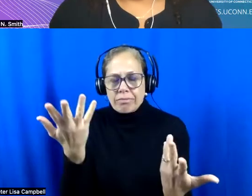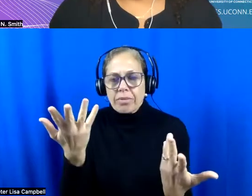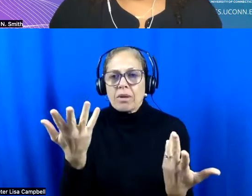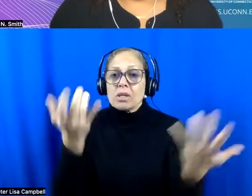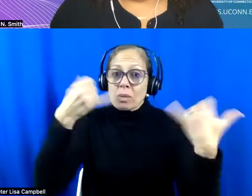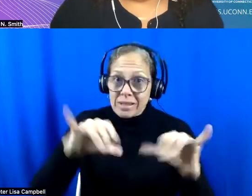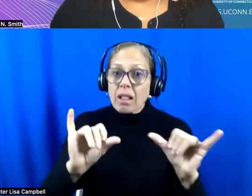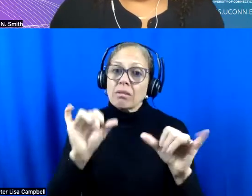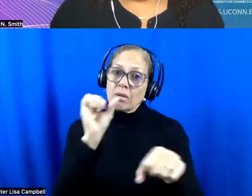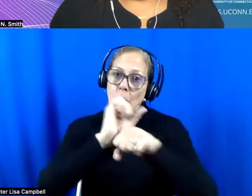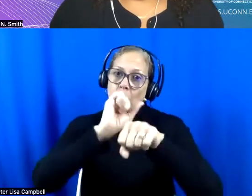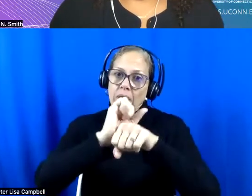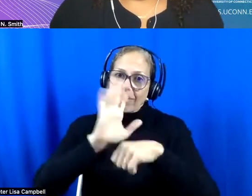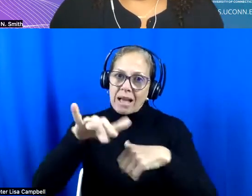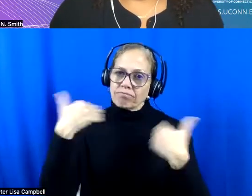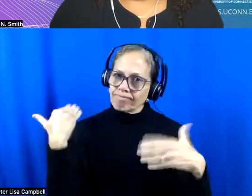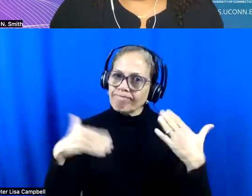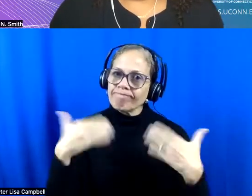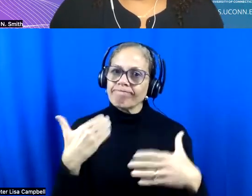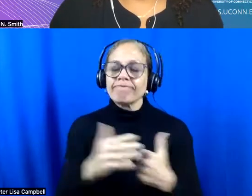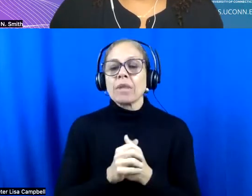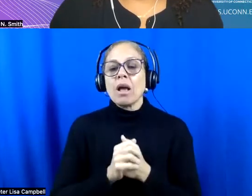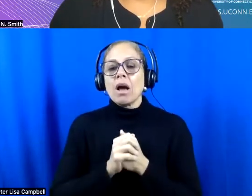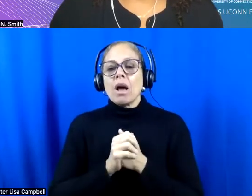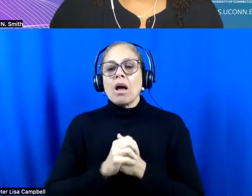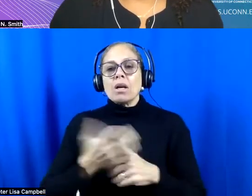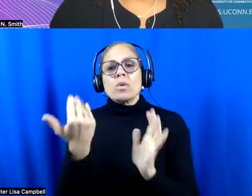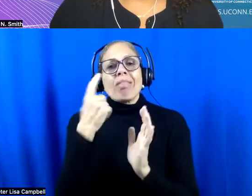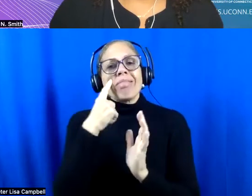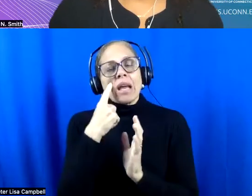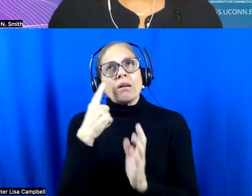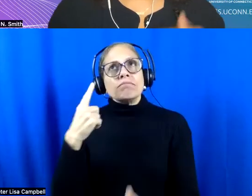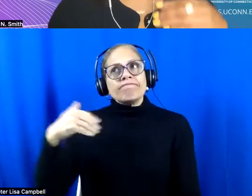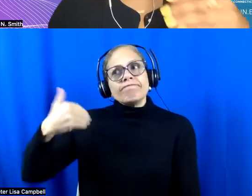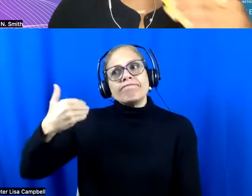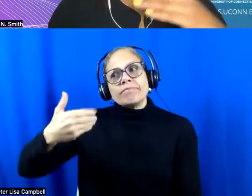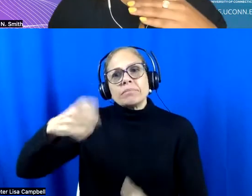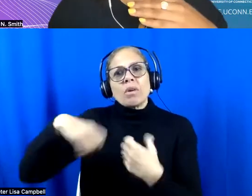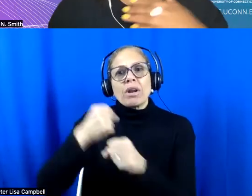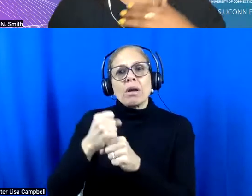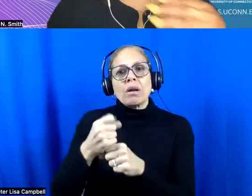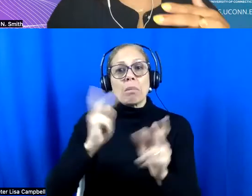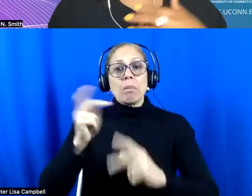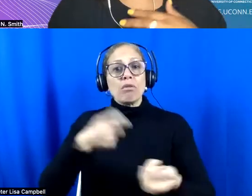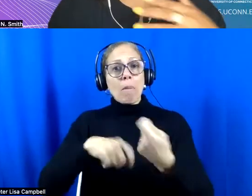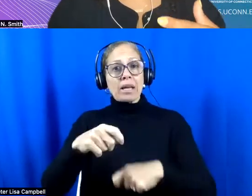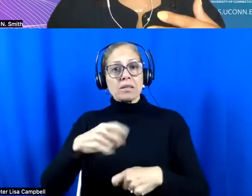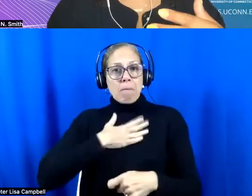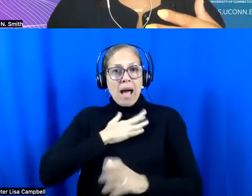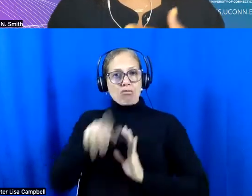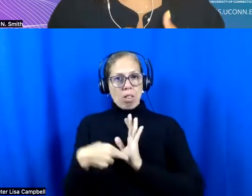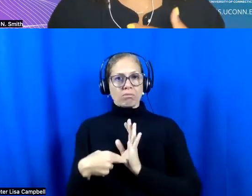still working on that. So I think, again, over the years, people have replaced me in my role, right? I